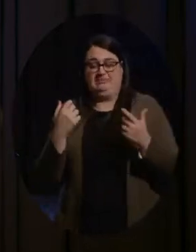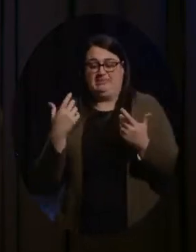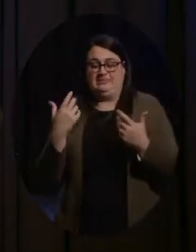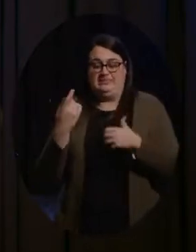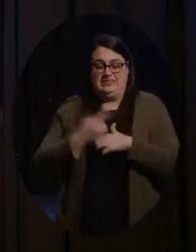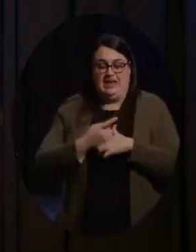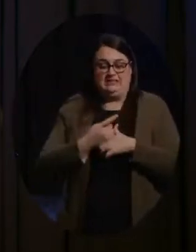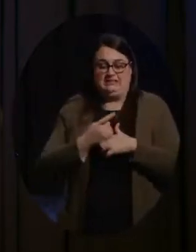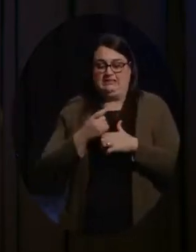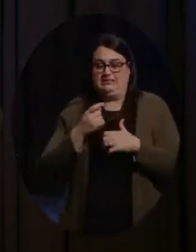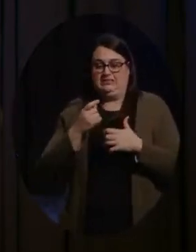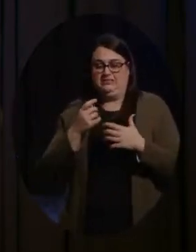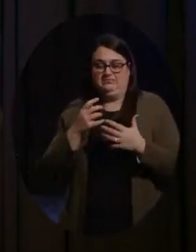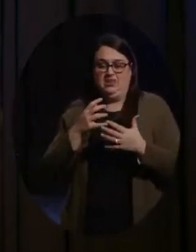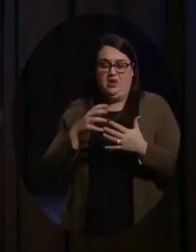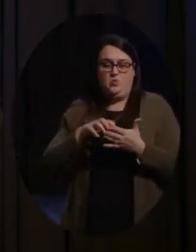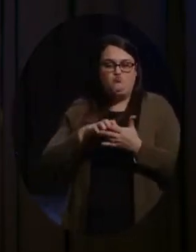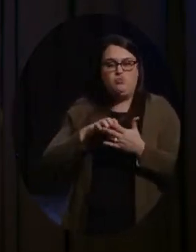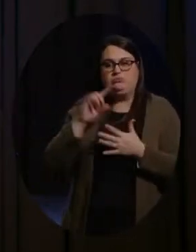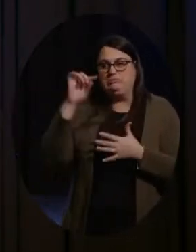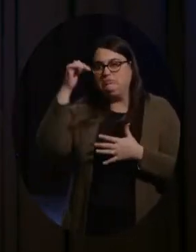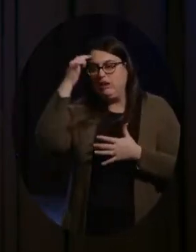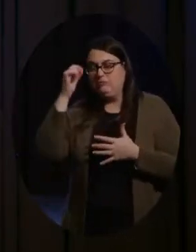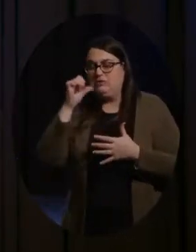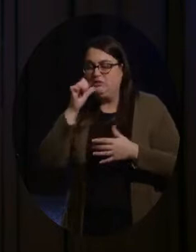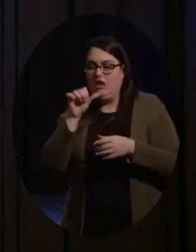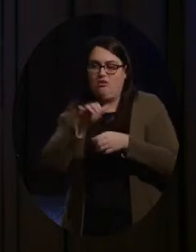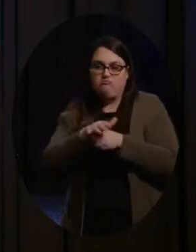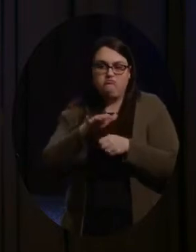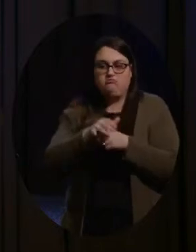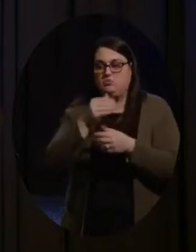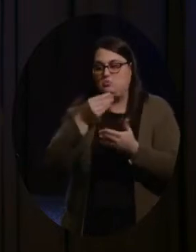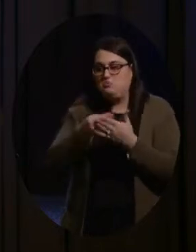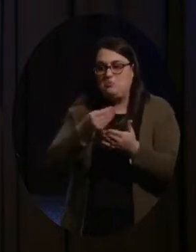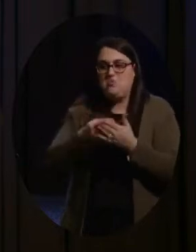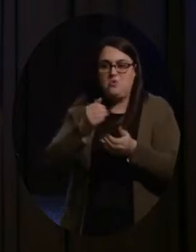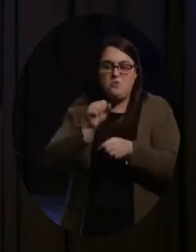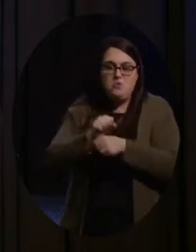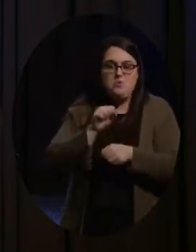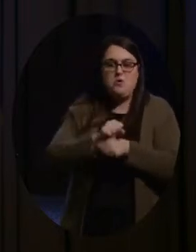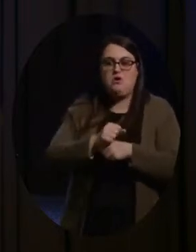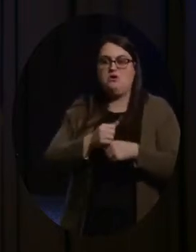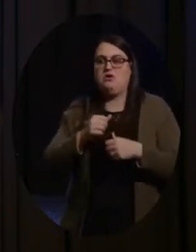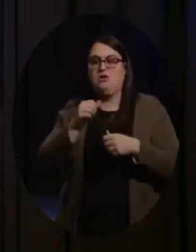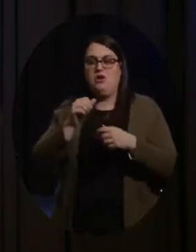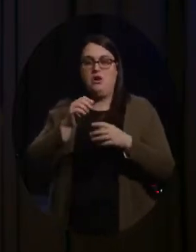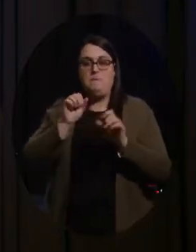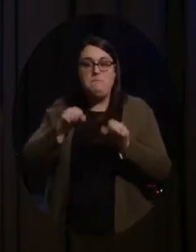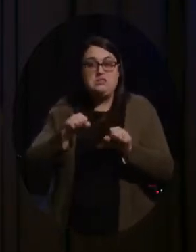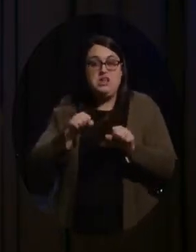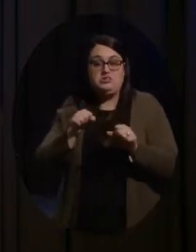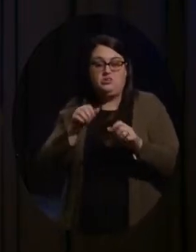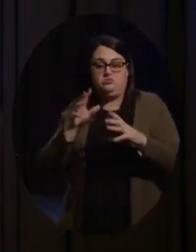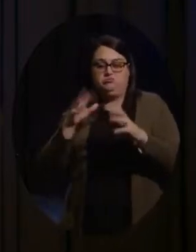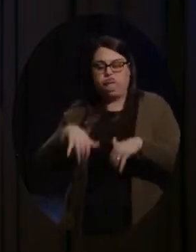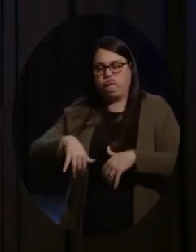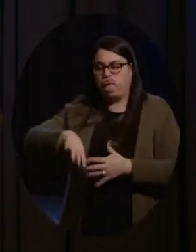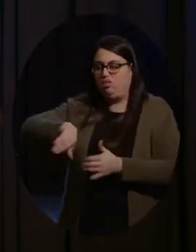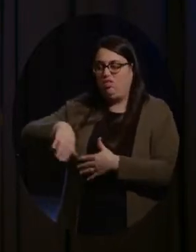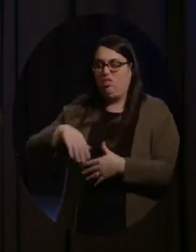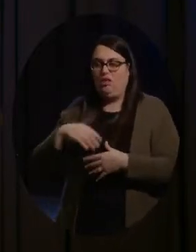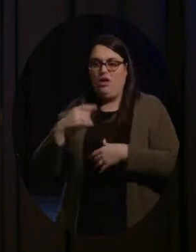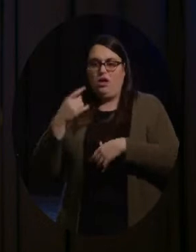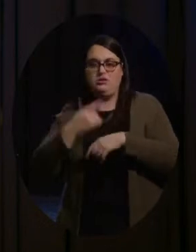of ineffective and inefficient governance. Gone are the days of unfulfilled potential. Gone are the days